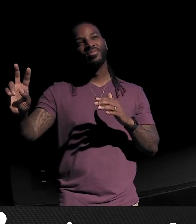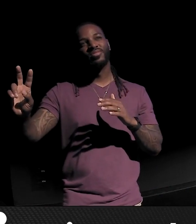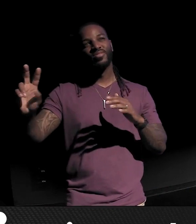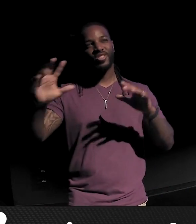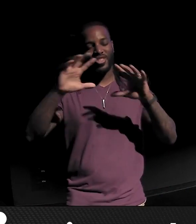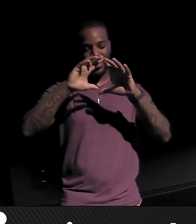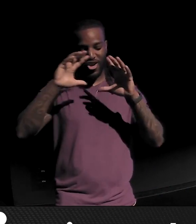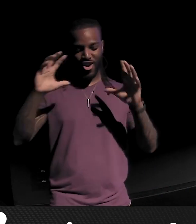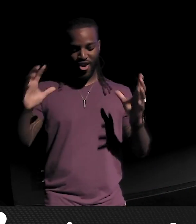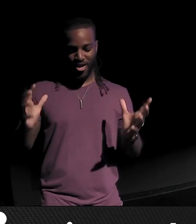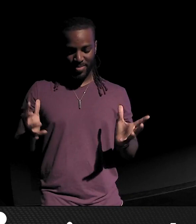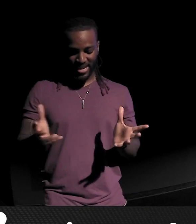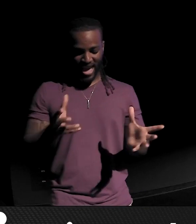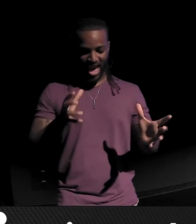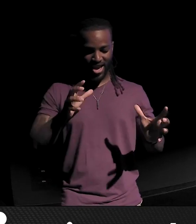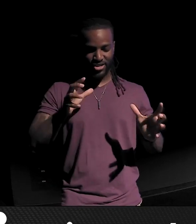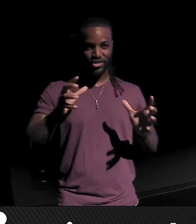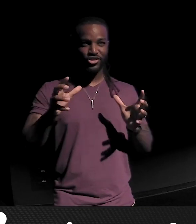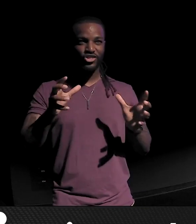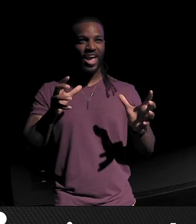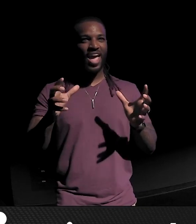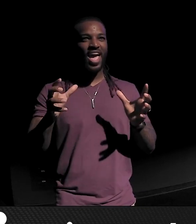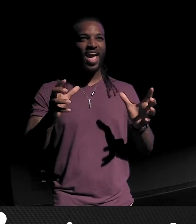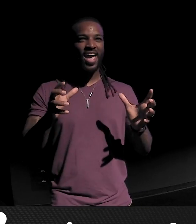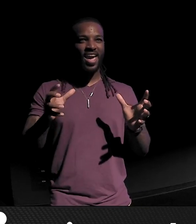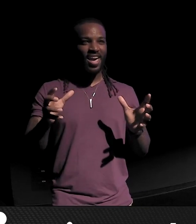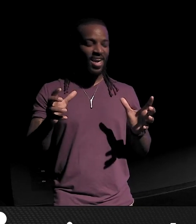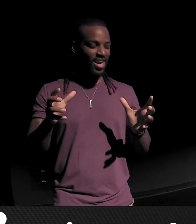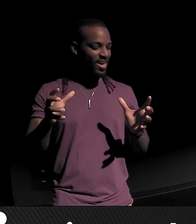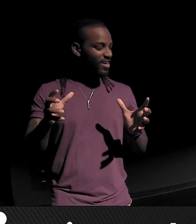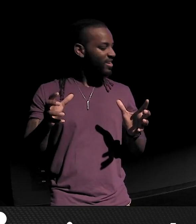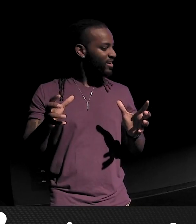For then the earth began to shake.